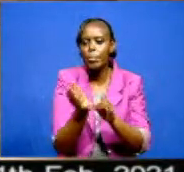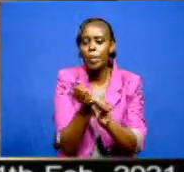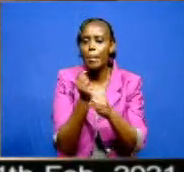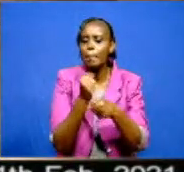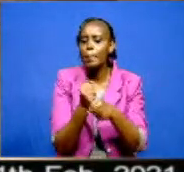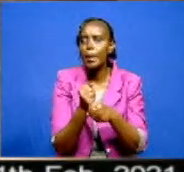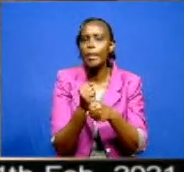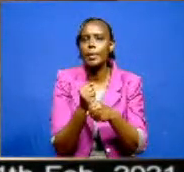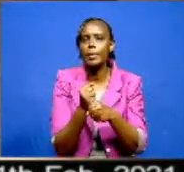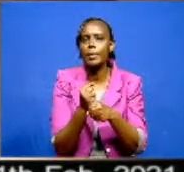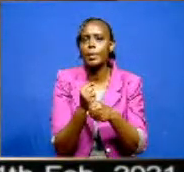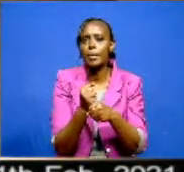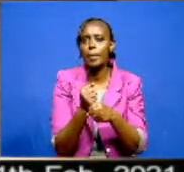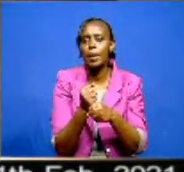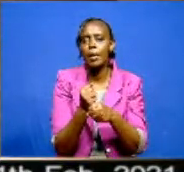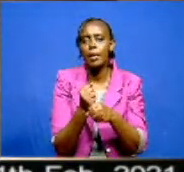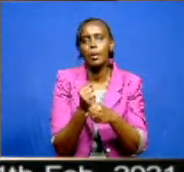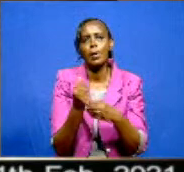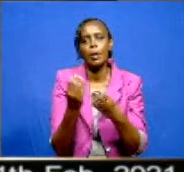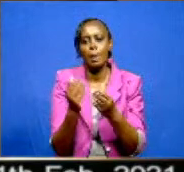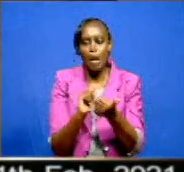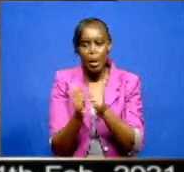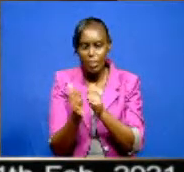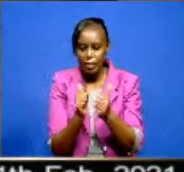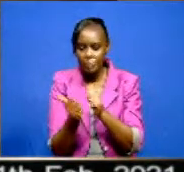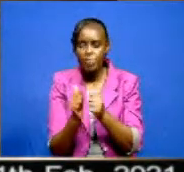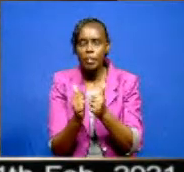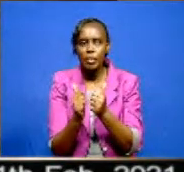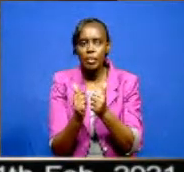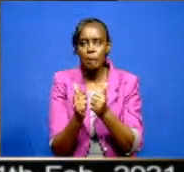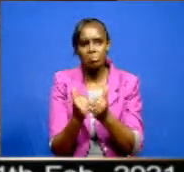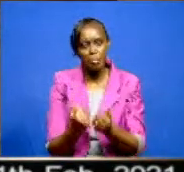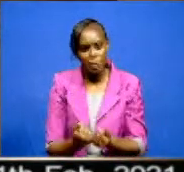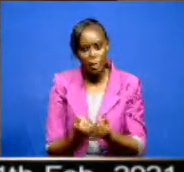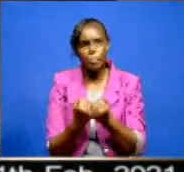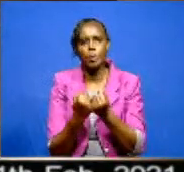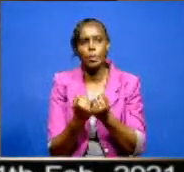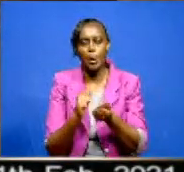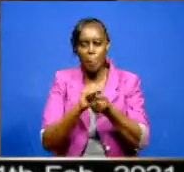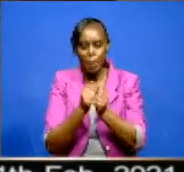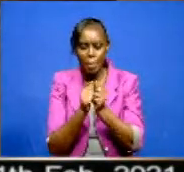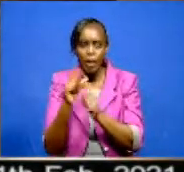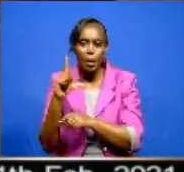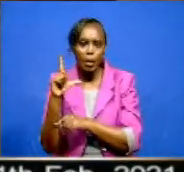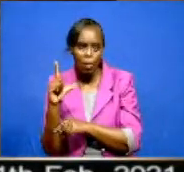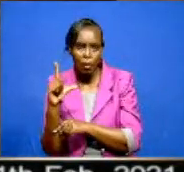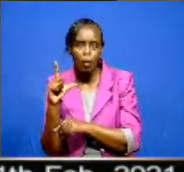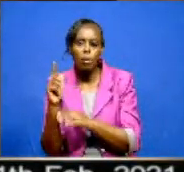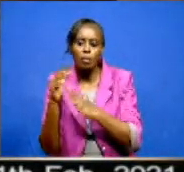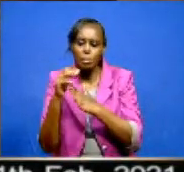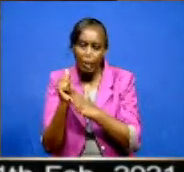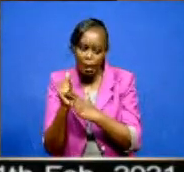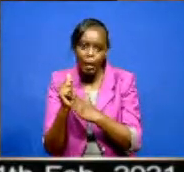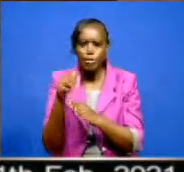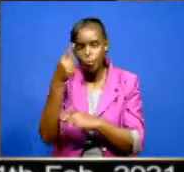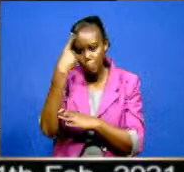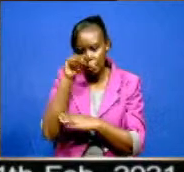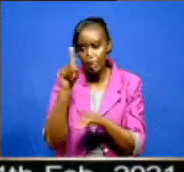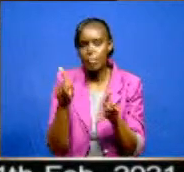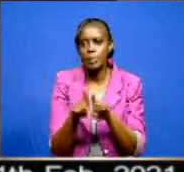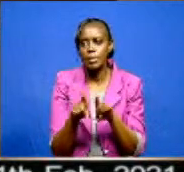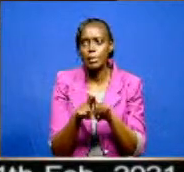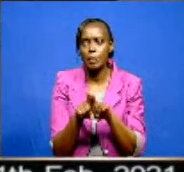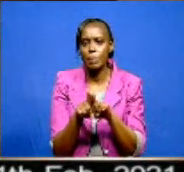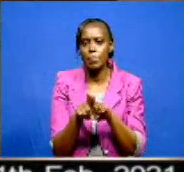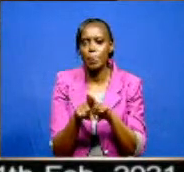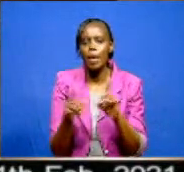it streamlines the activities of that department, and when we amend the laws, we tie to that policy, and it